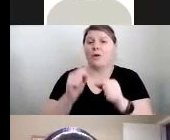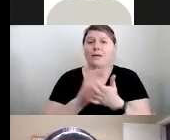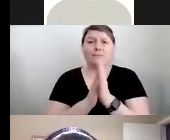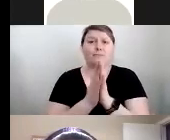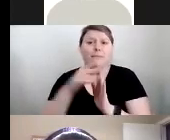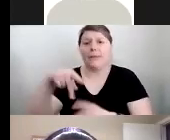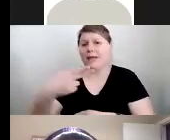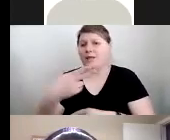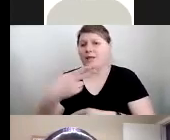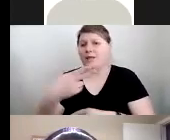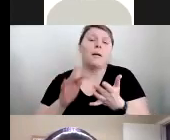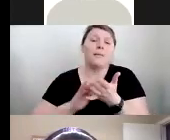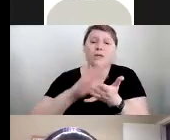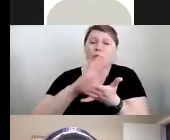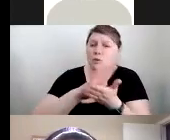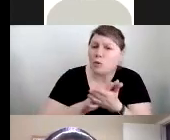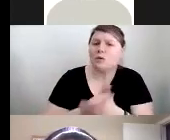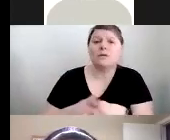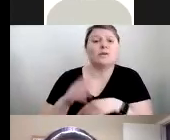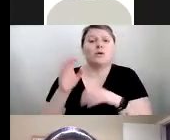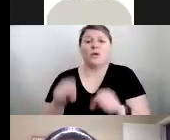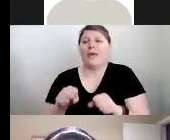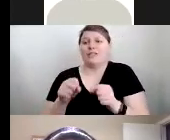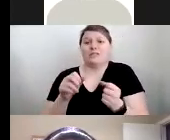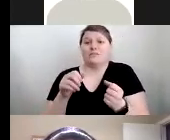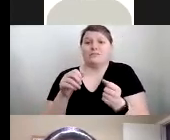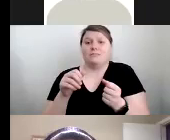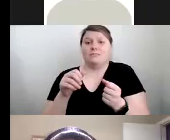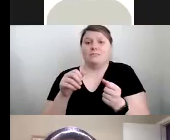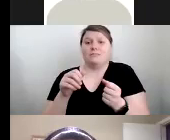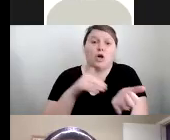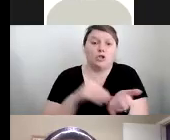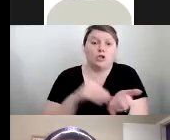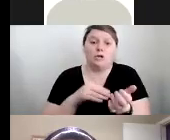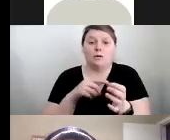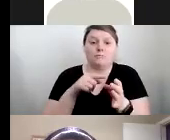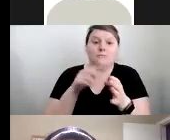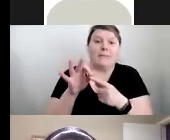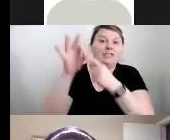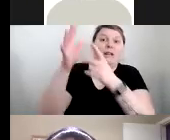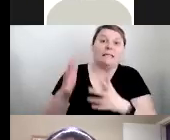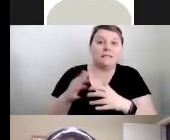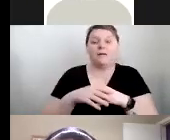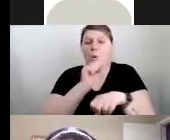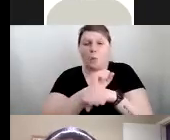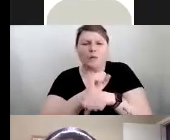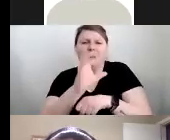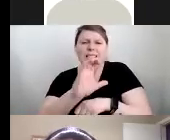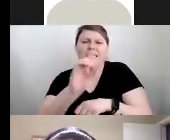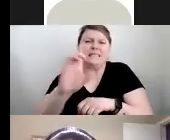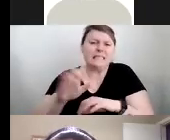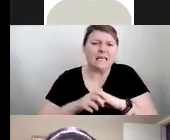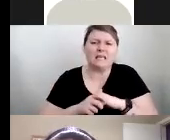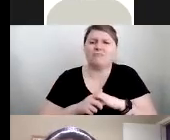go on to medical school. You can go on and just practice as a global health specialist and work at the CDC or